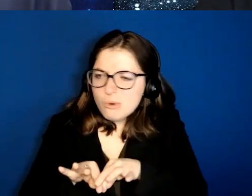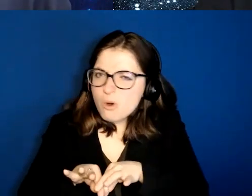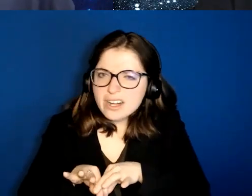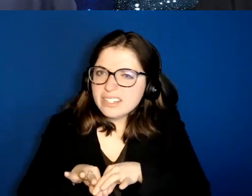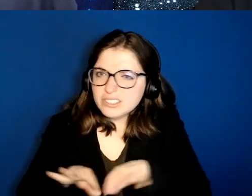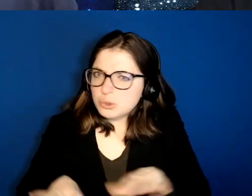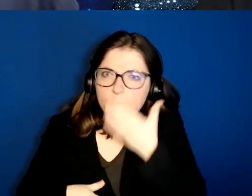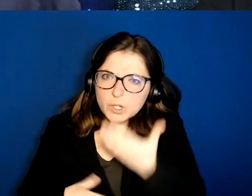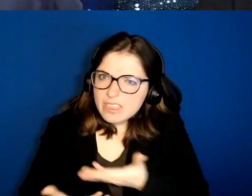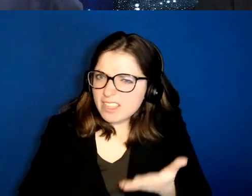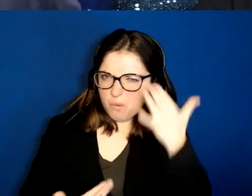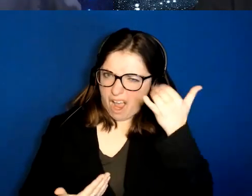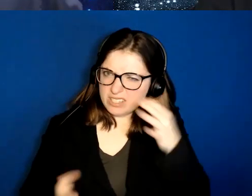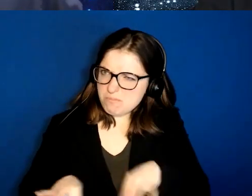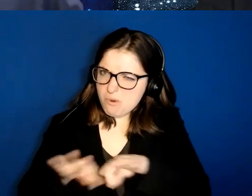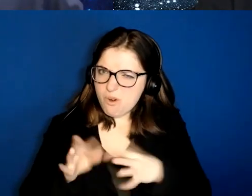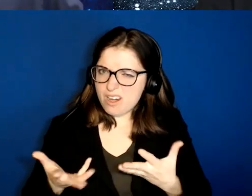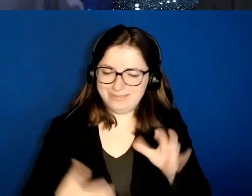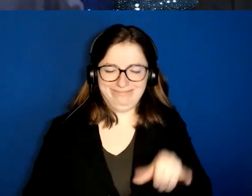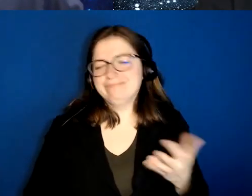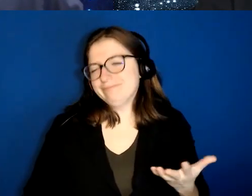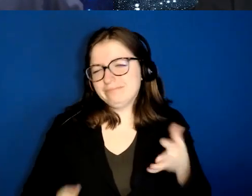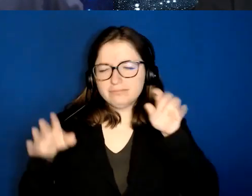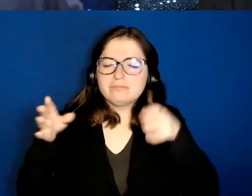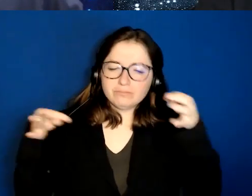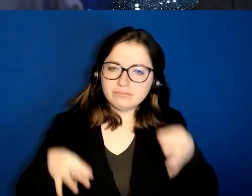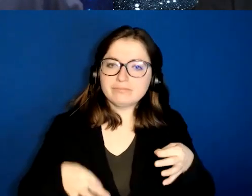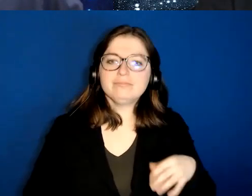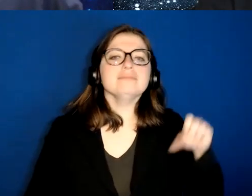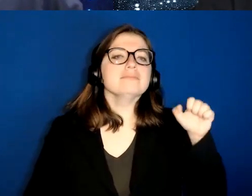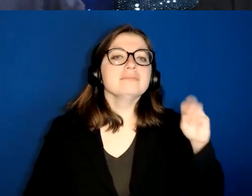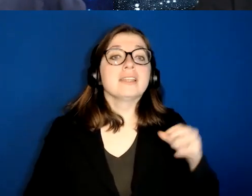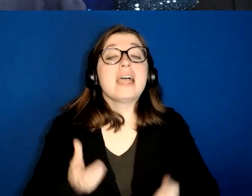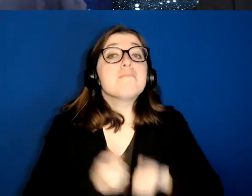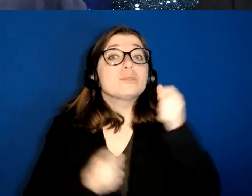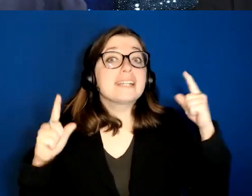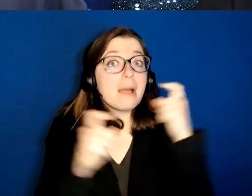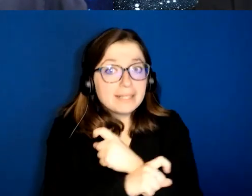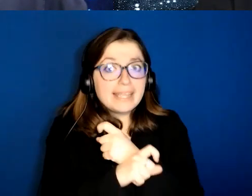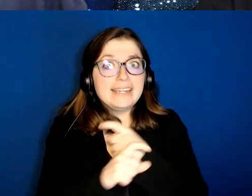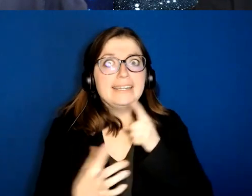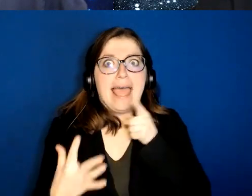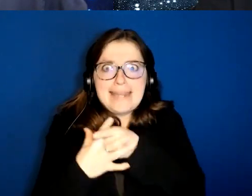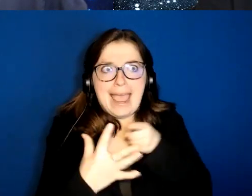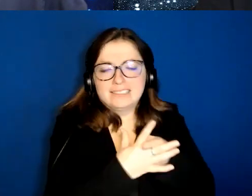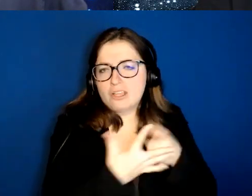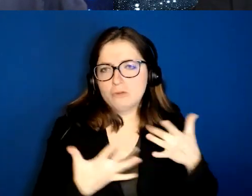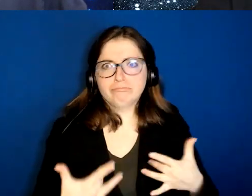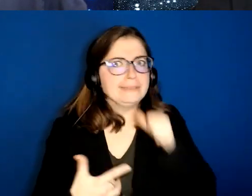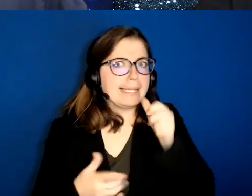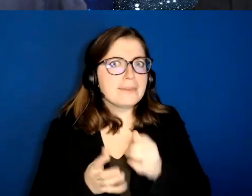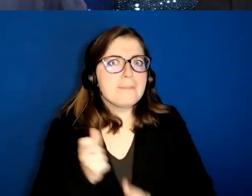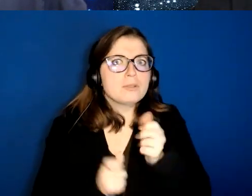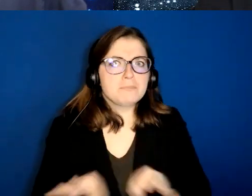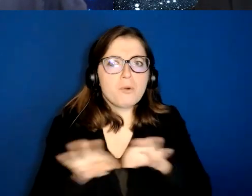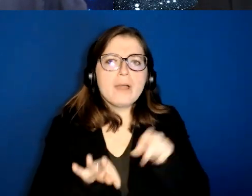thing. And often the most complicated attacks are not the most important. You need to figure out what is the real